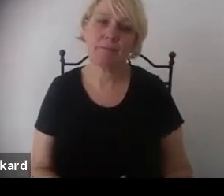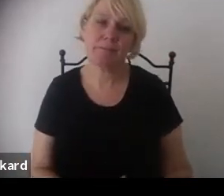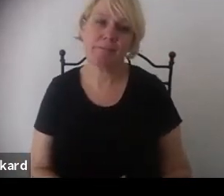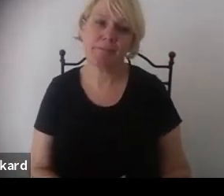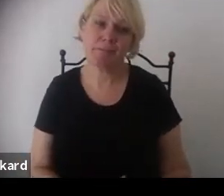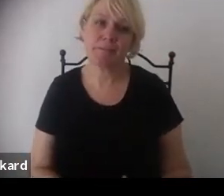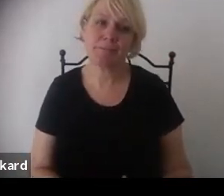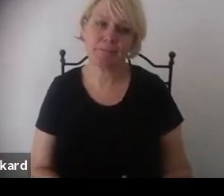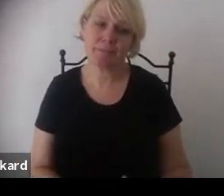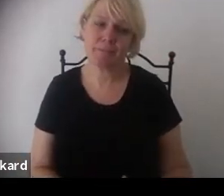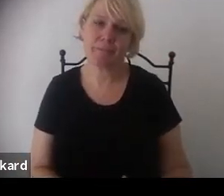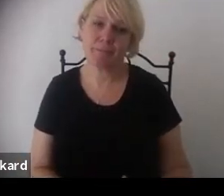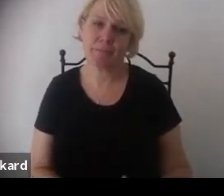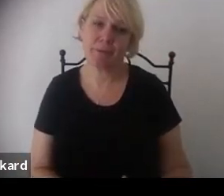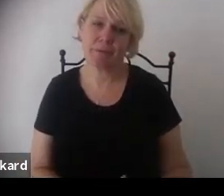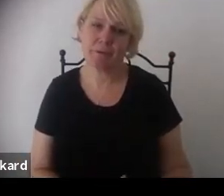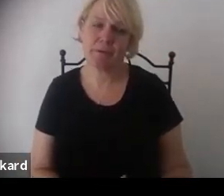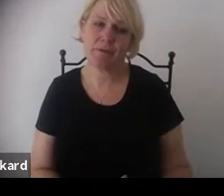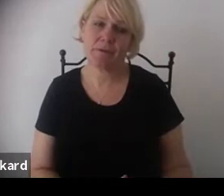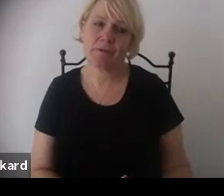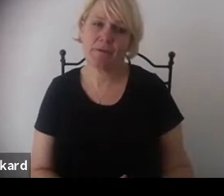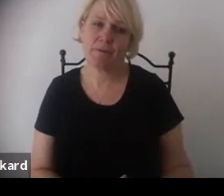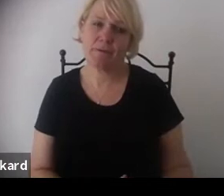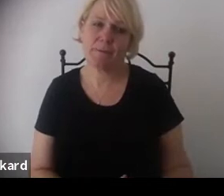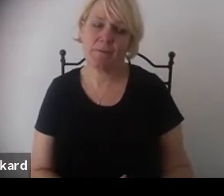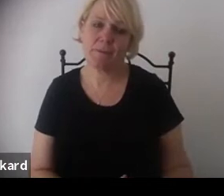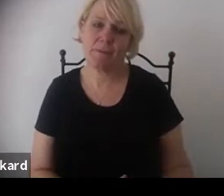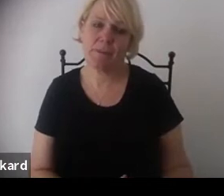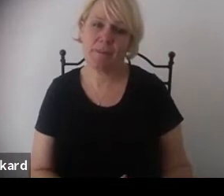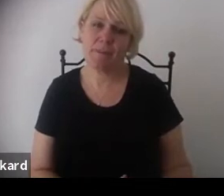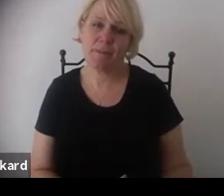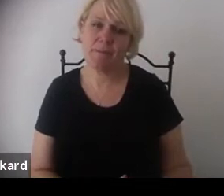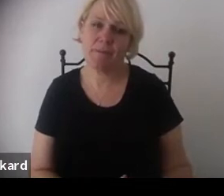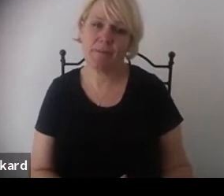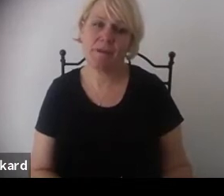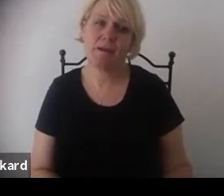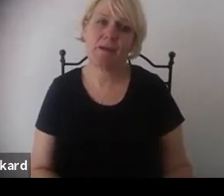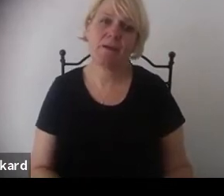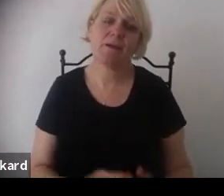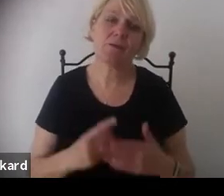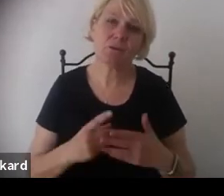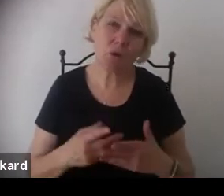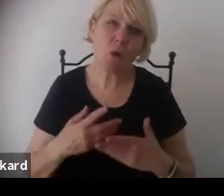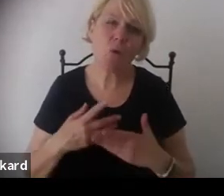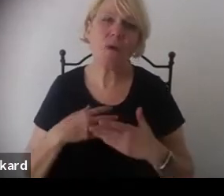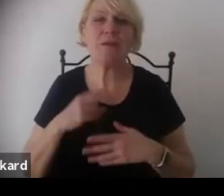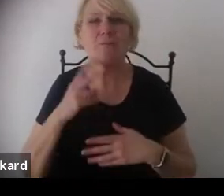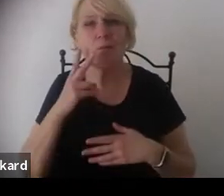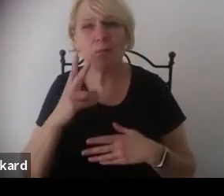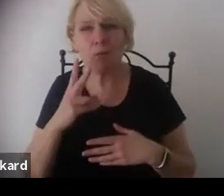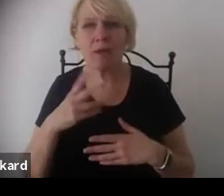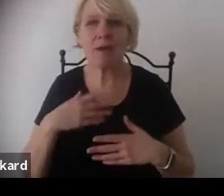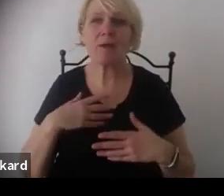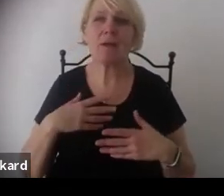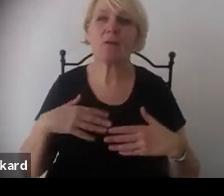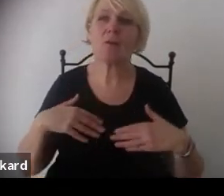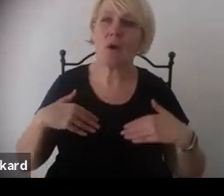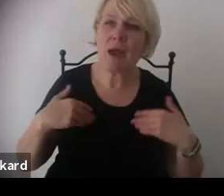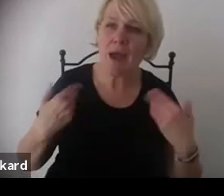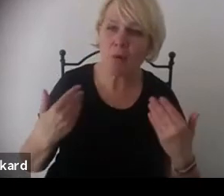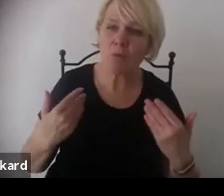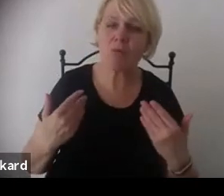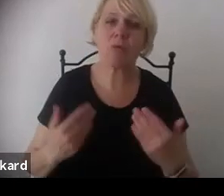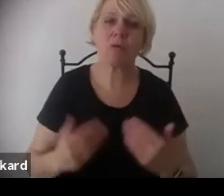the answer is perhaps less clinical, and it's more about just looking after our overall health and well-being.